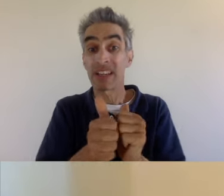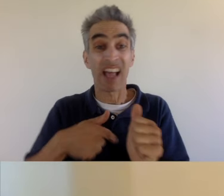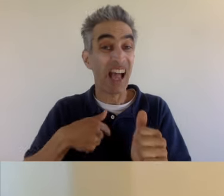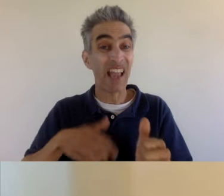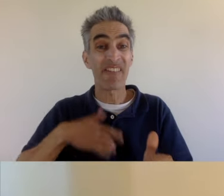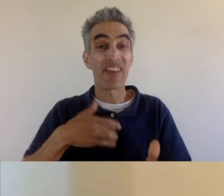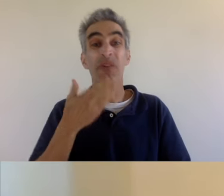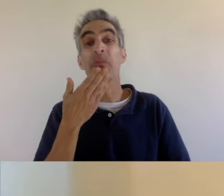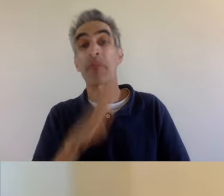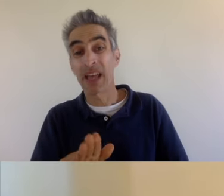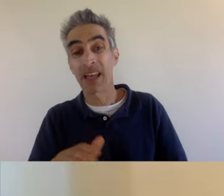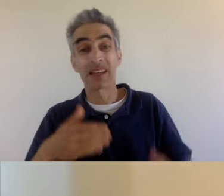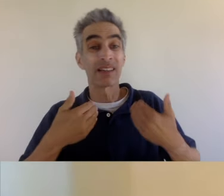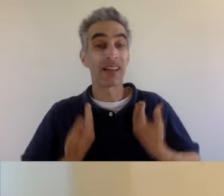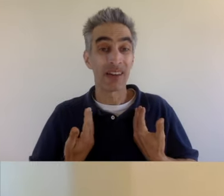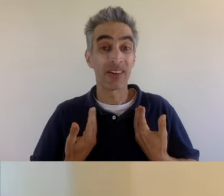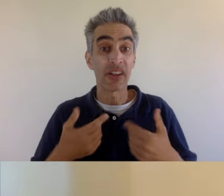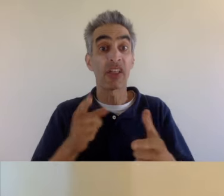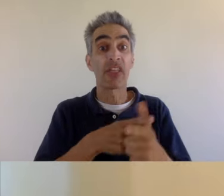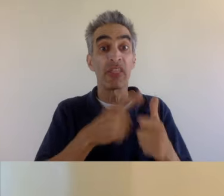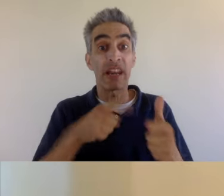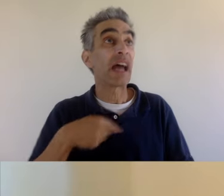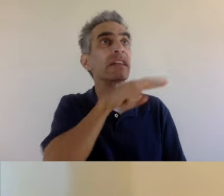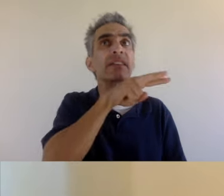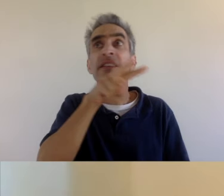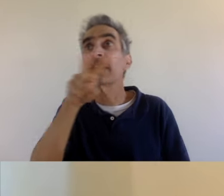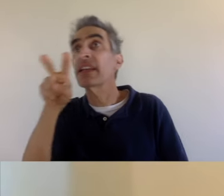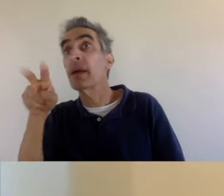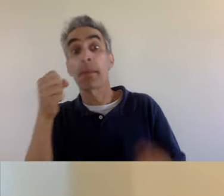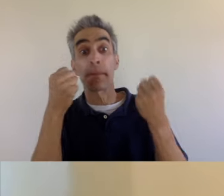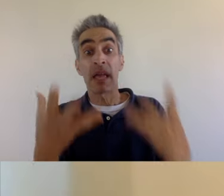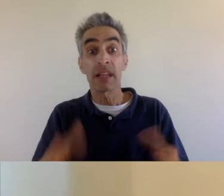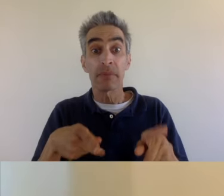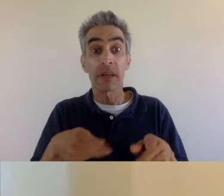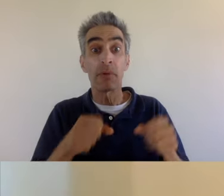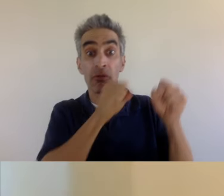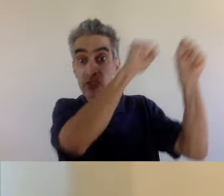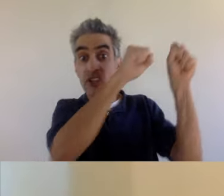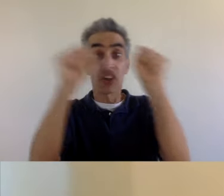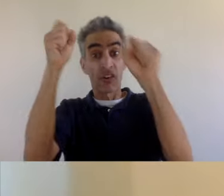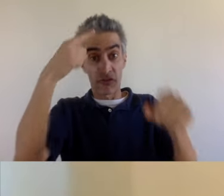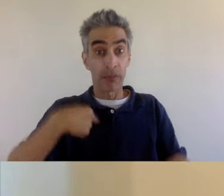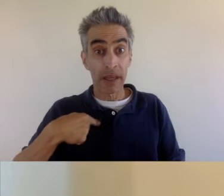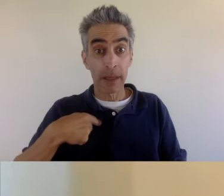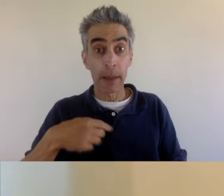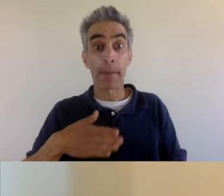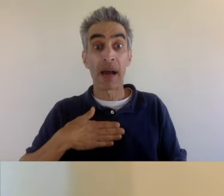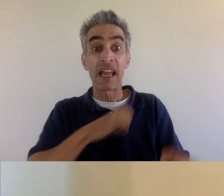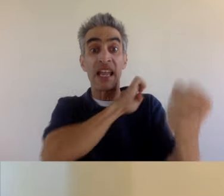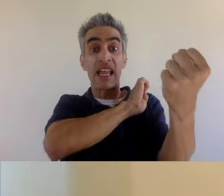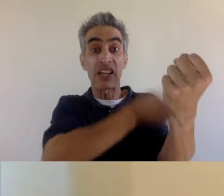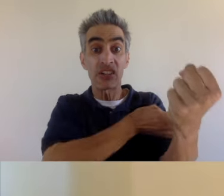terrible to see everyone cheering for you. Right, yeah. Definitely. Yeah. That's good. I also